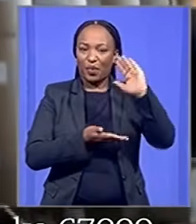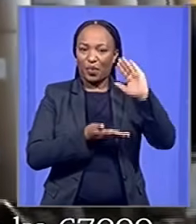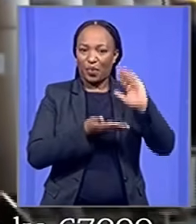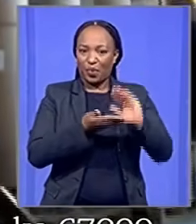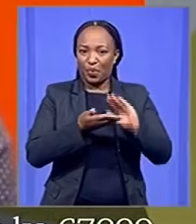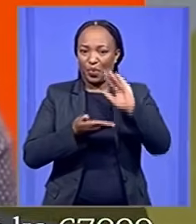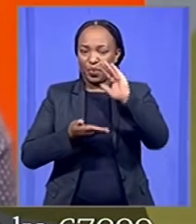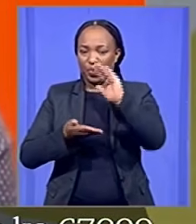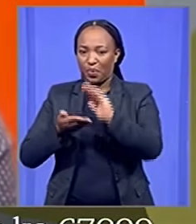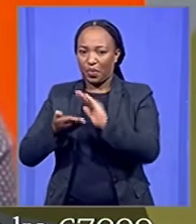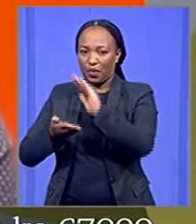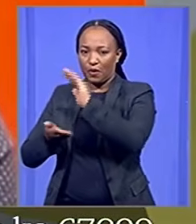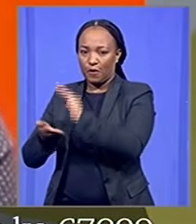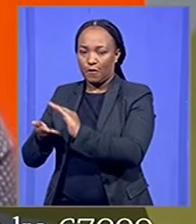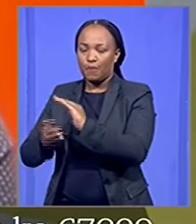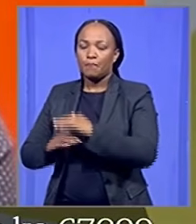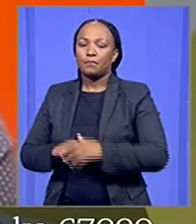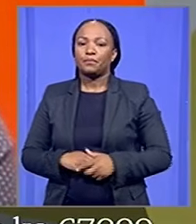many businesses actually